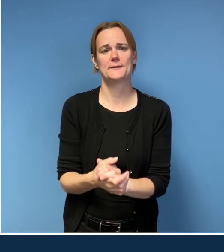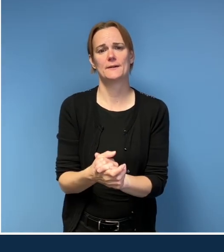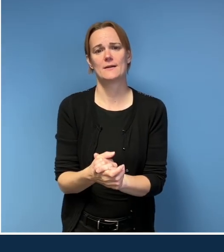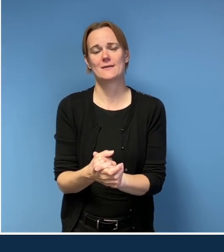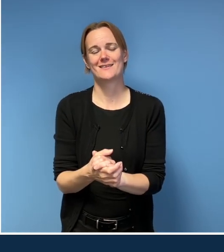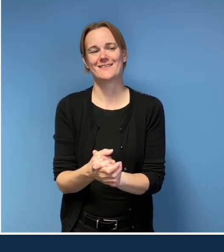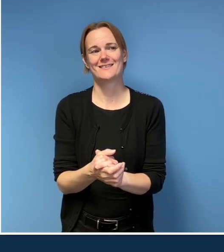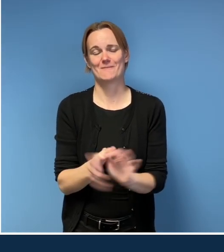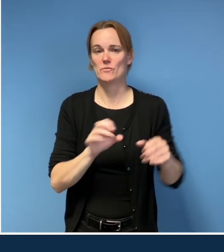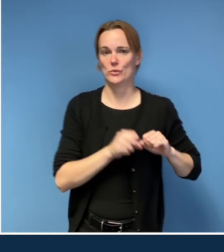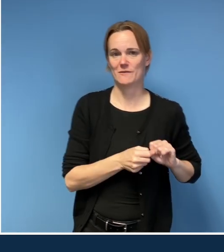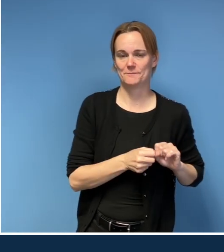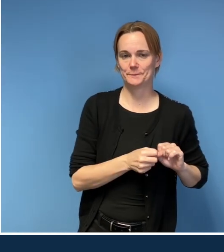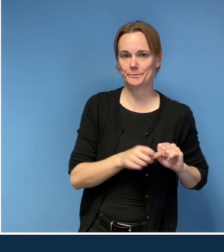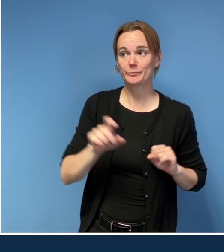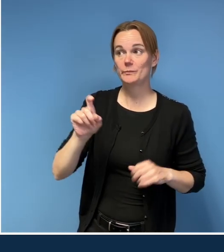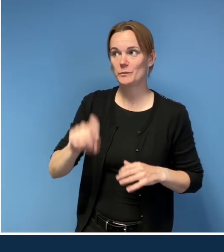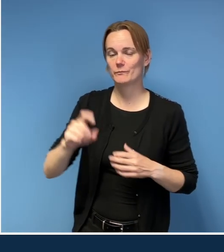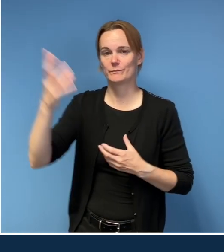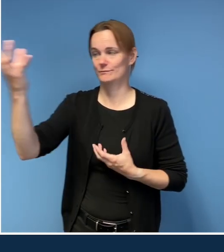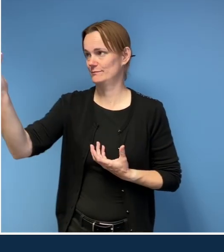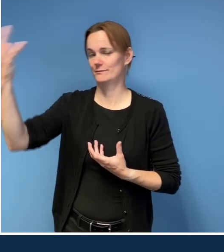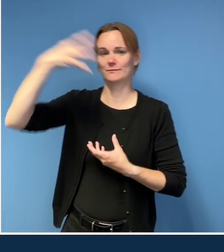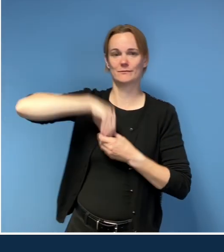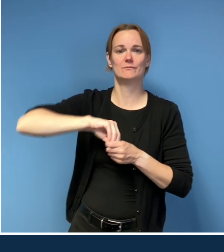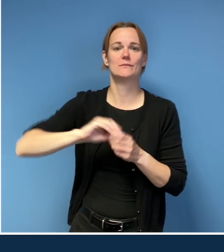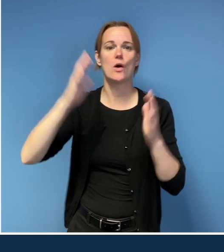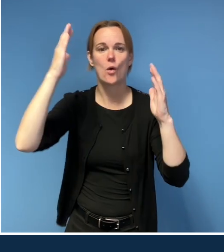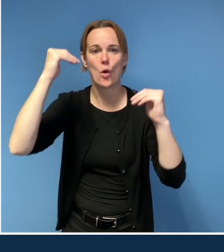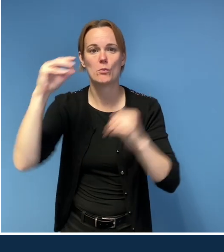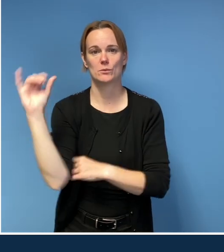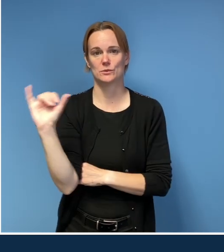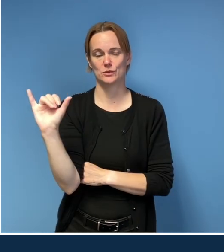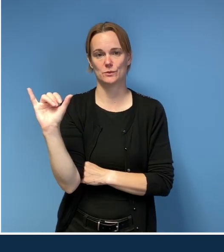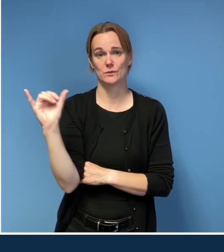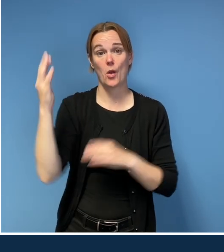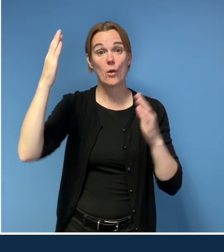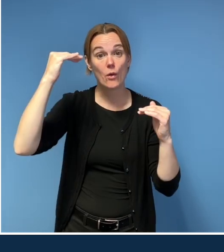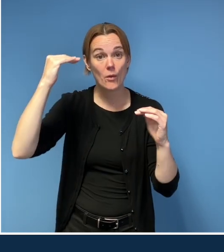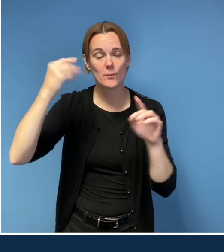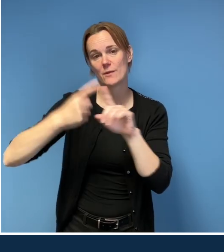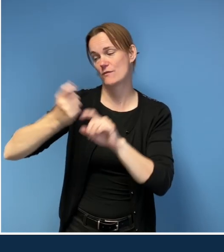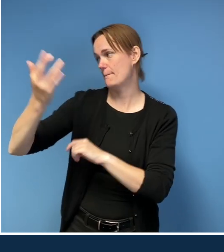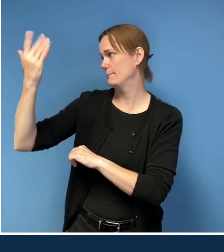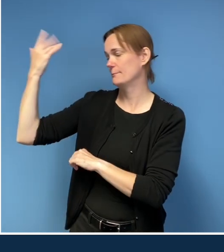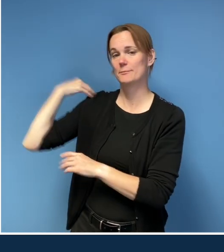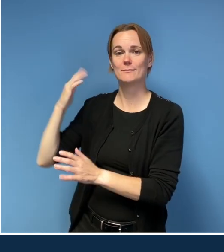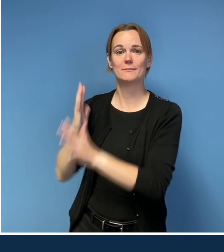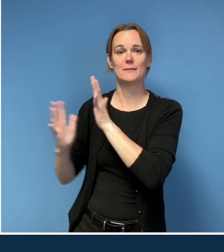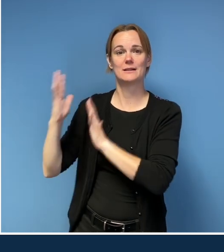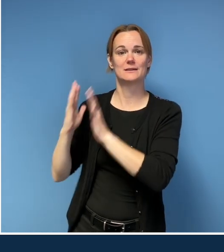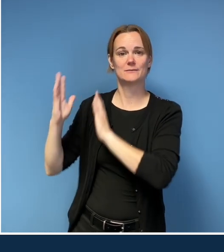bring in hope, because hope lives in the legacy of our ancestors. And that is